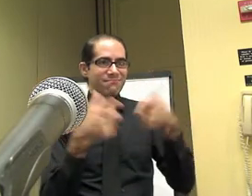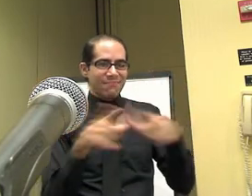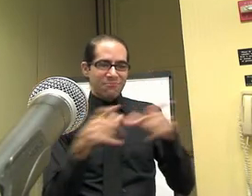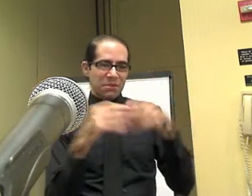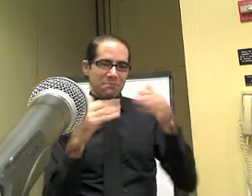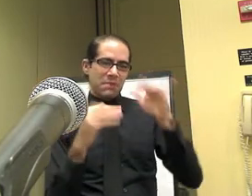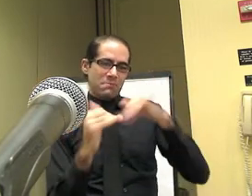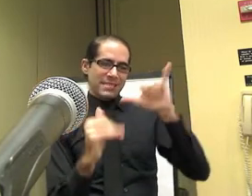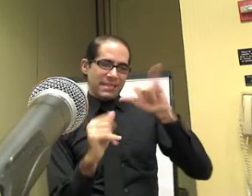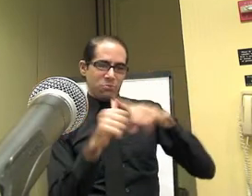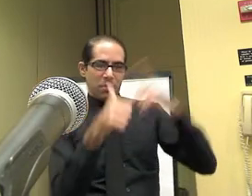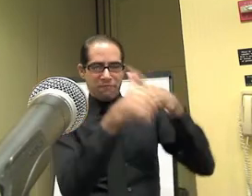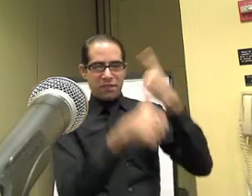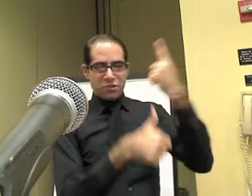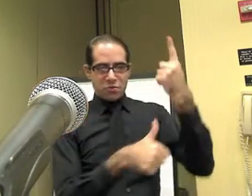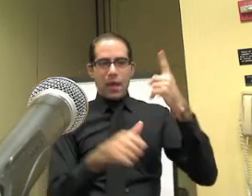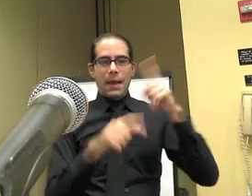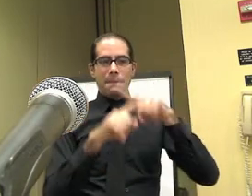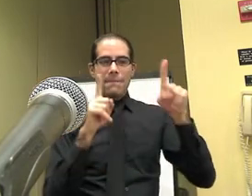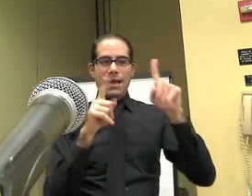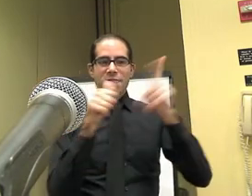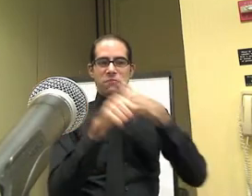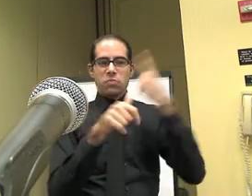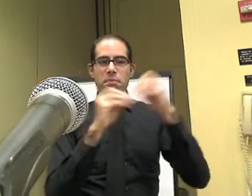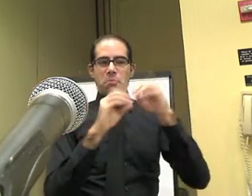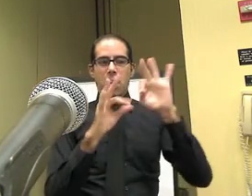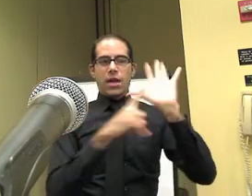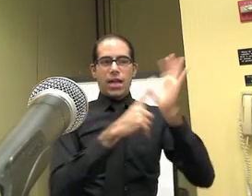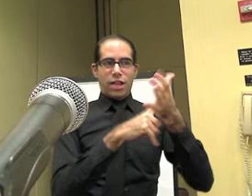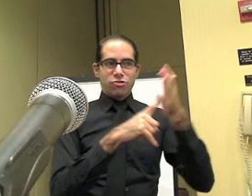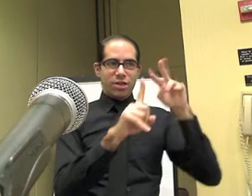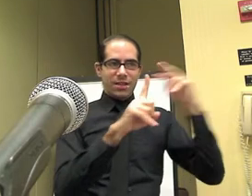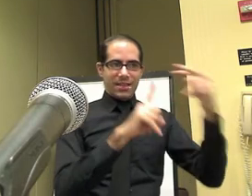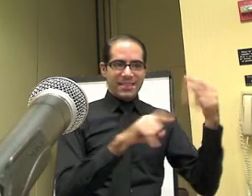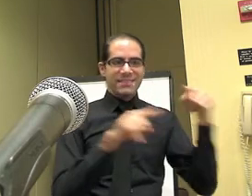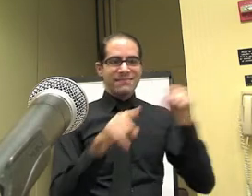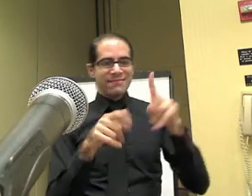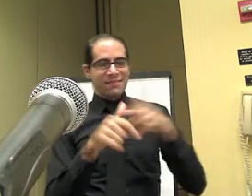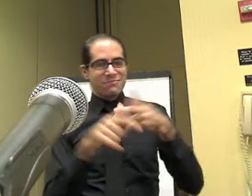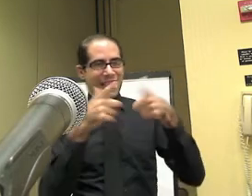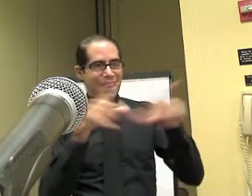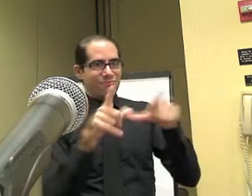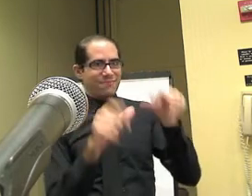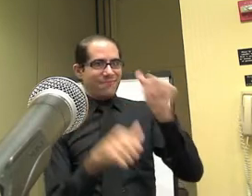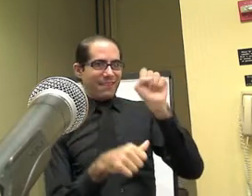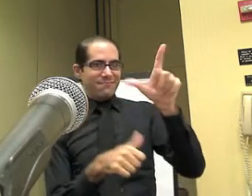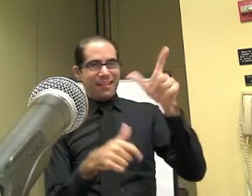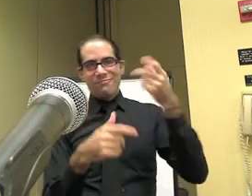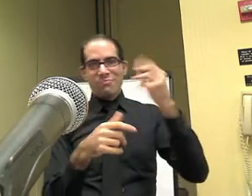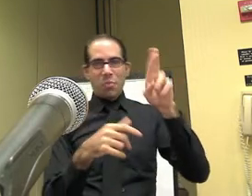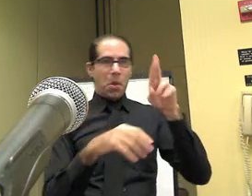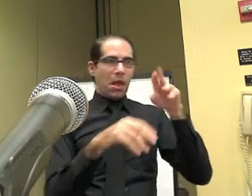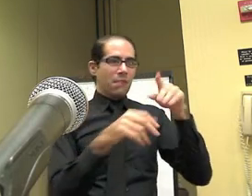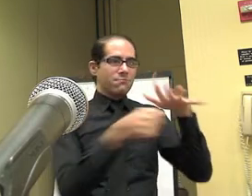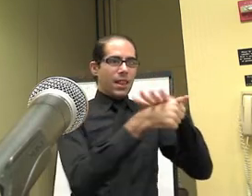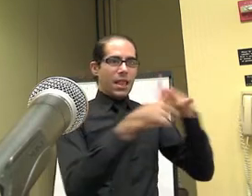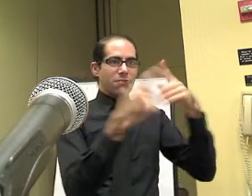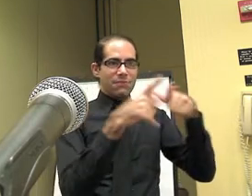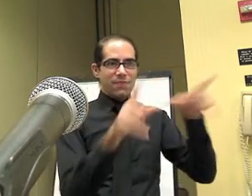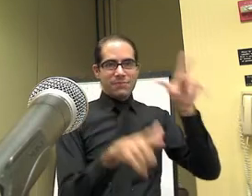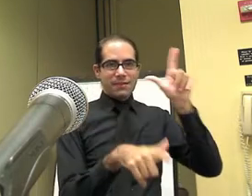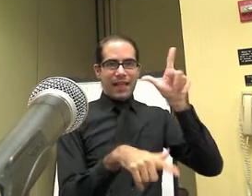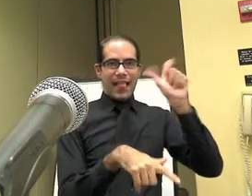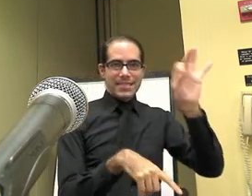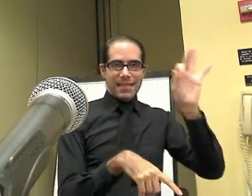Information access is in sign language. And that's It's also it's given from a cultural